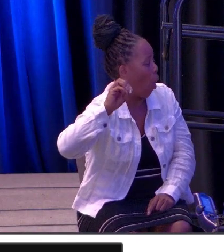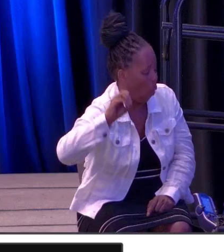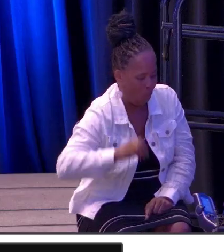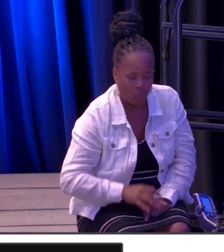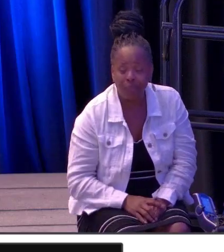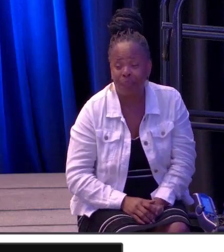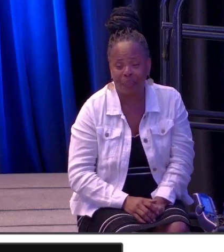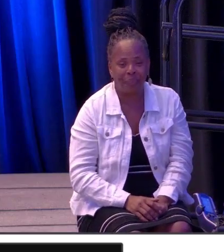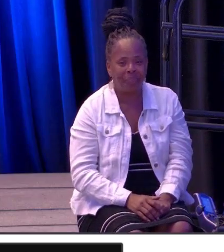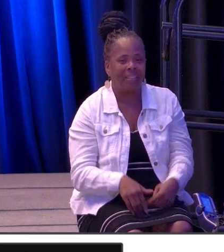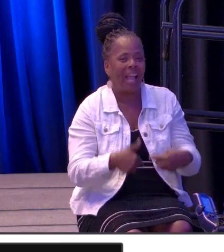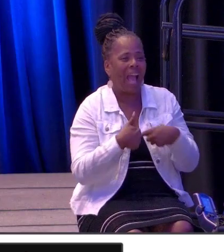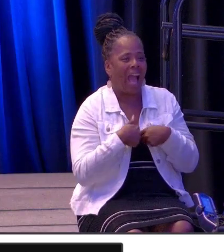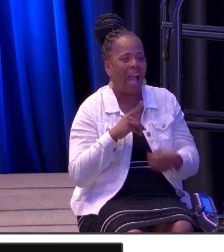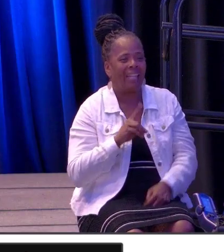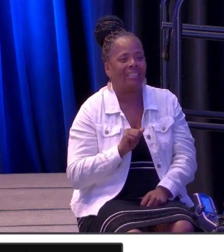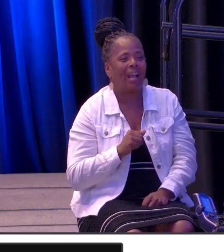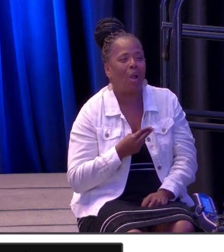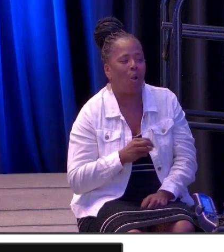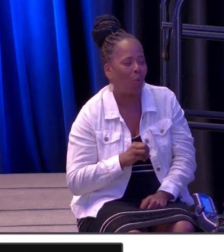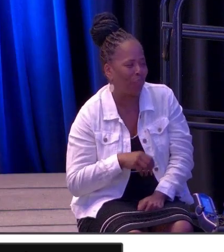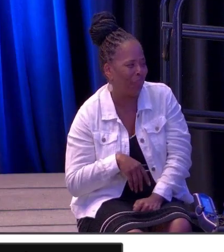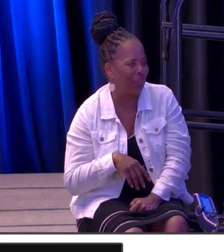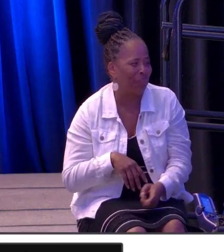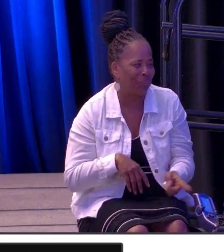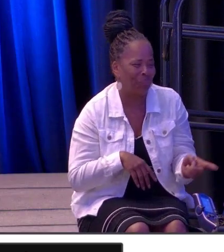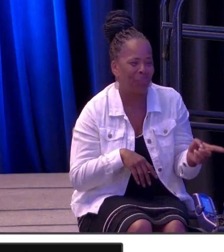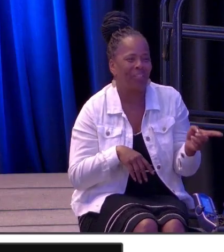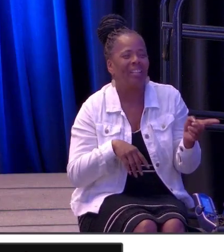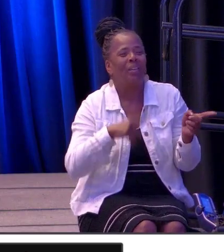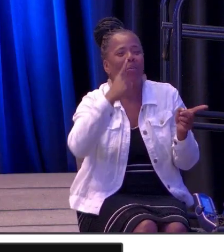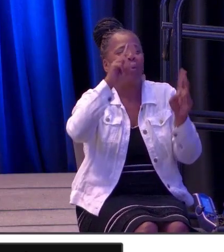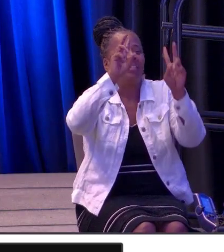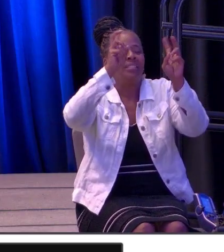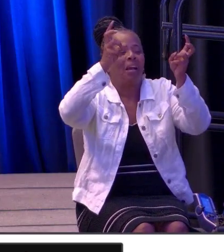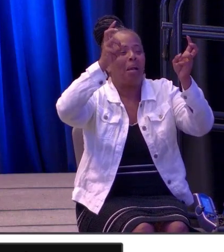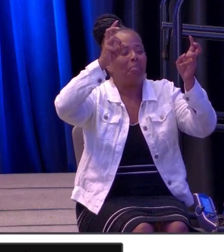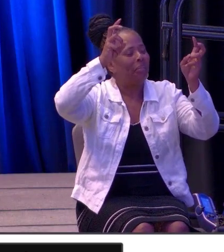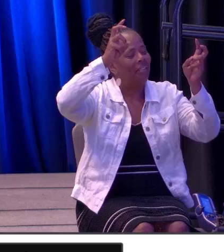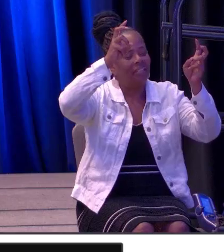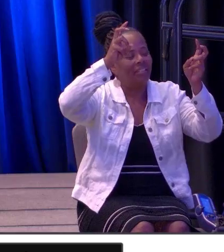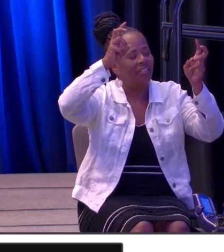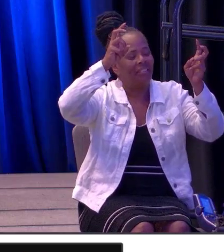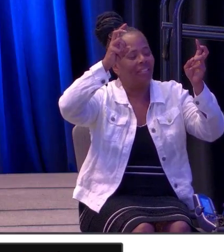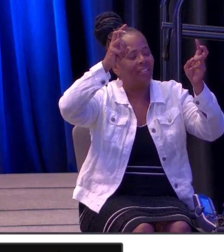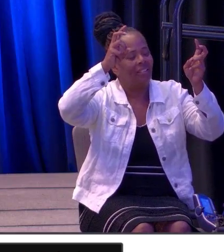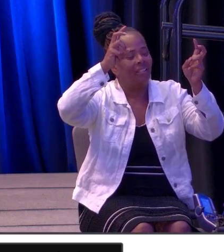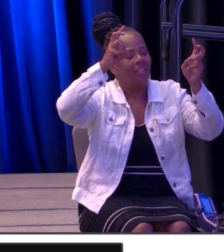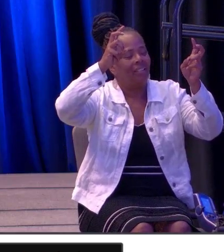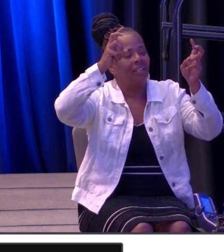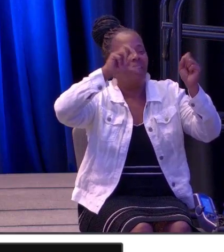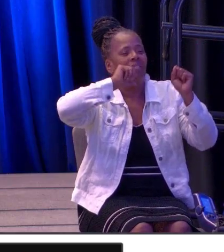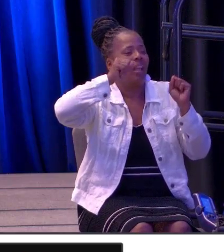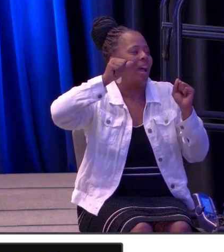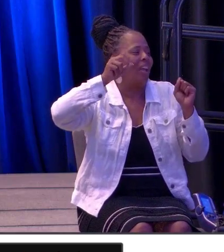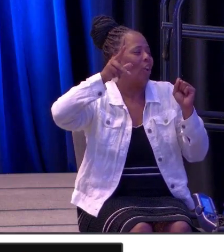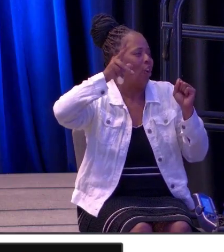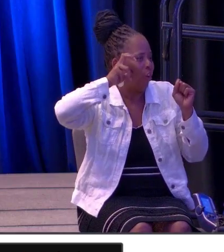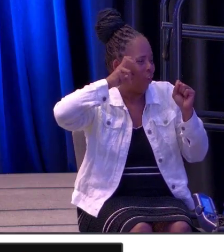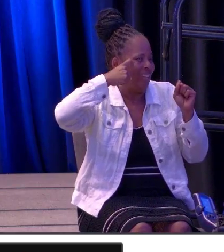think there's one topic that I haven't heard anything about in the last 4